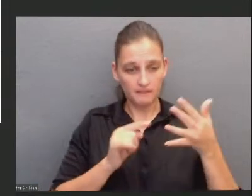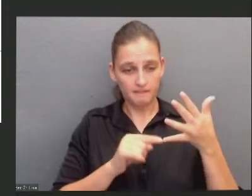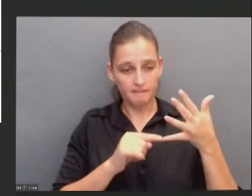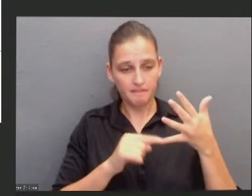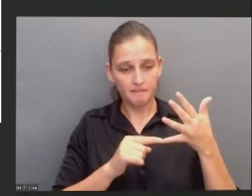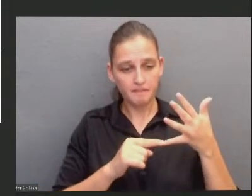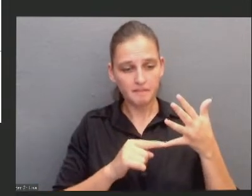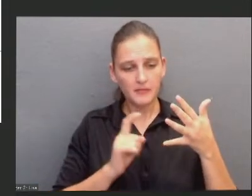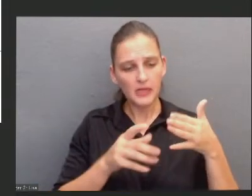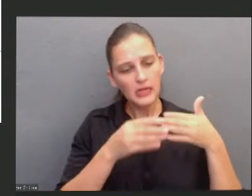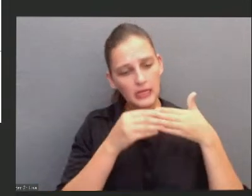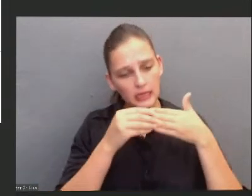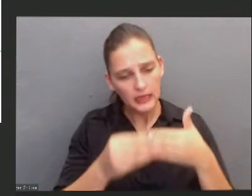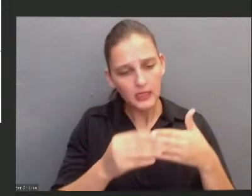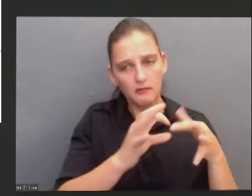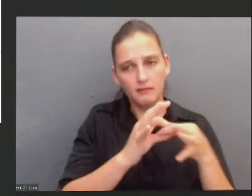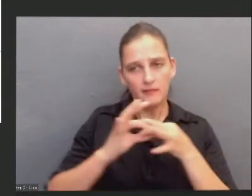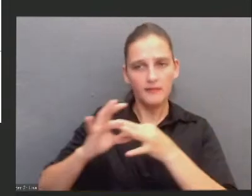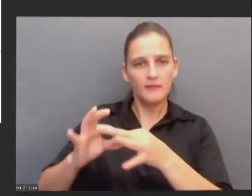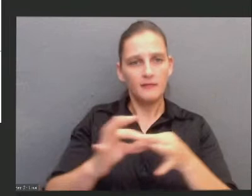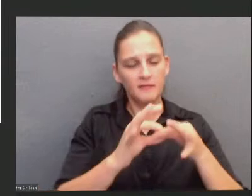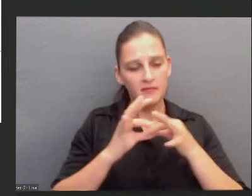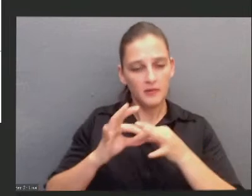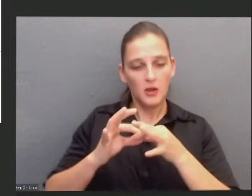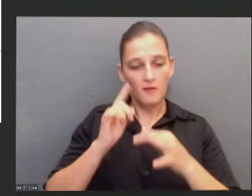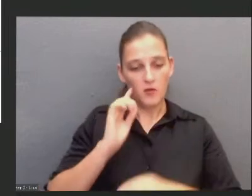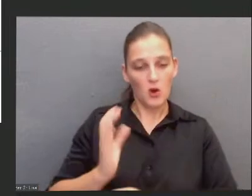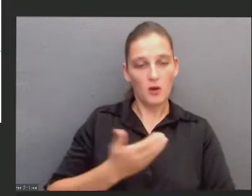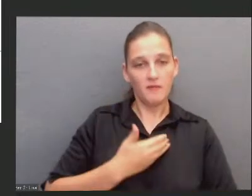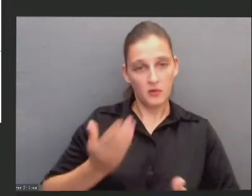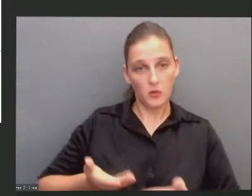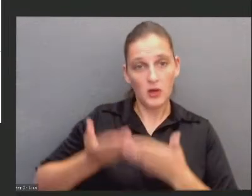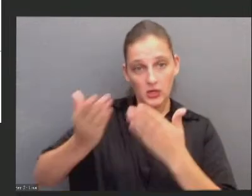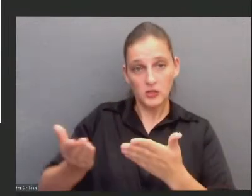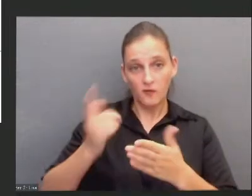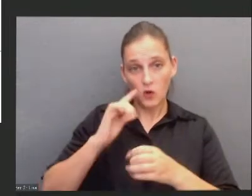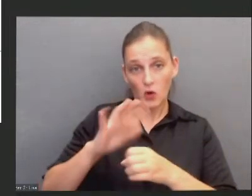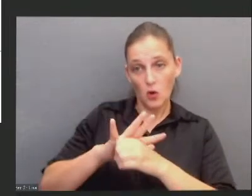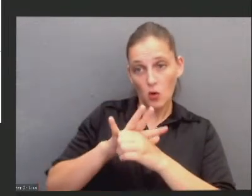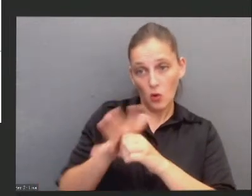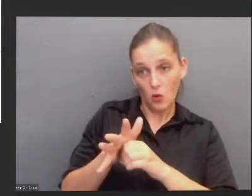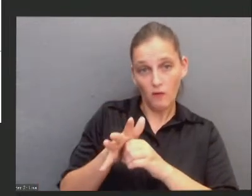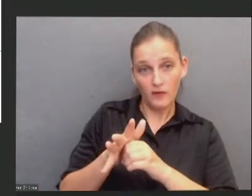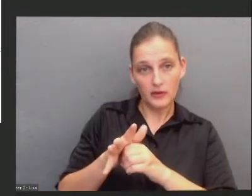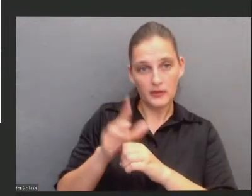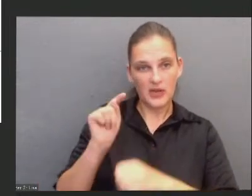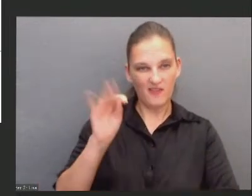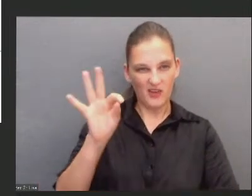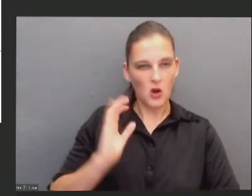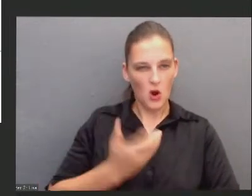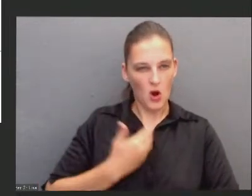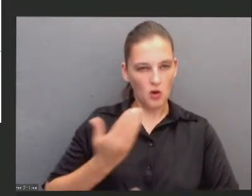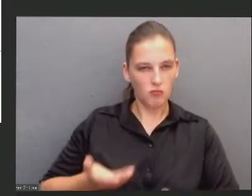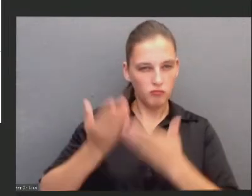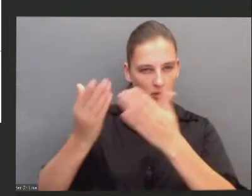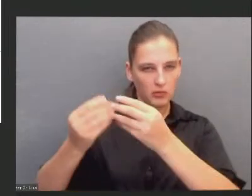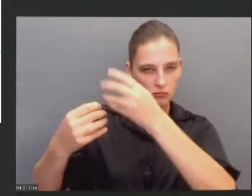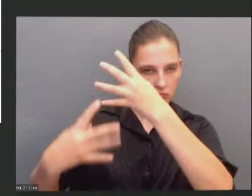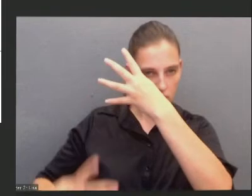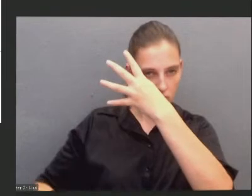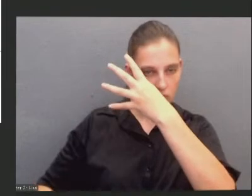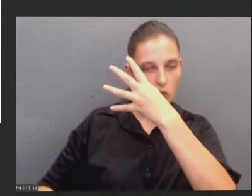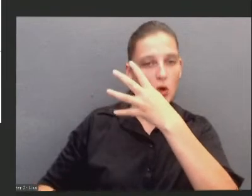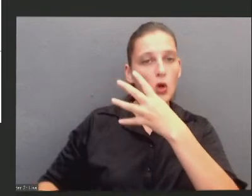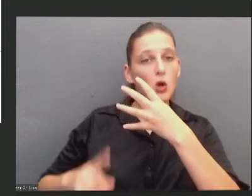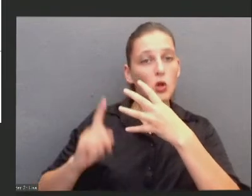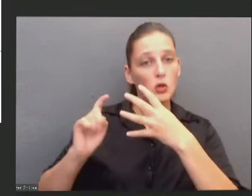coordinate implementation of our recommendations, the COVID-19 Health Equity Task Force recommendations, from a permanent